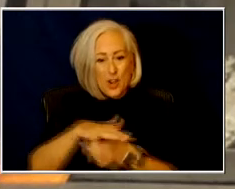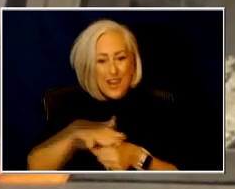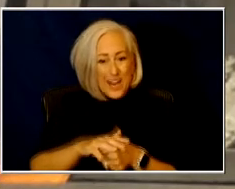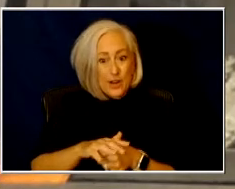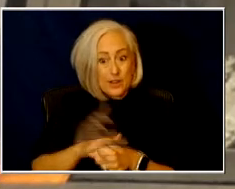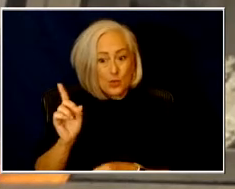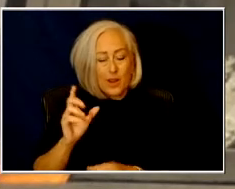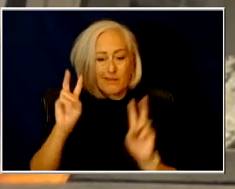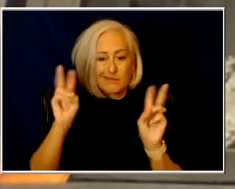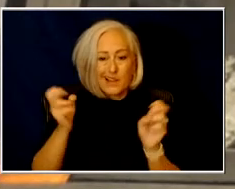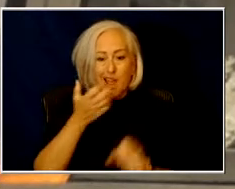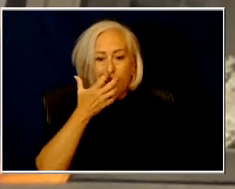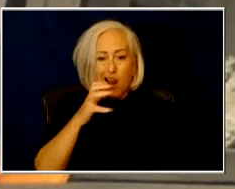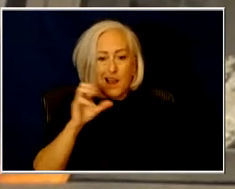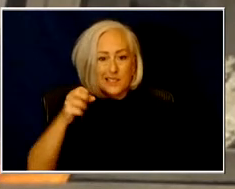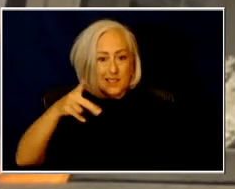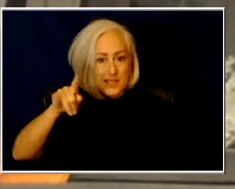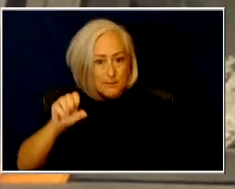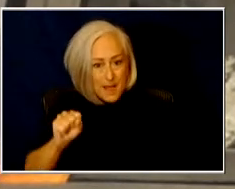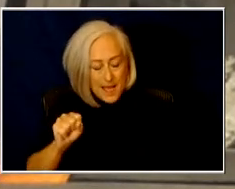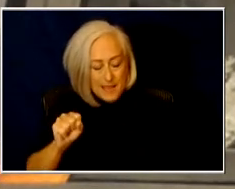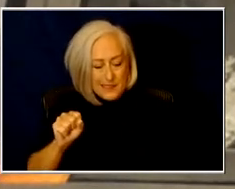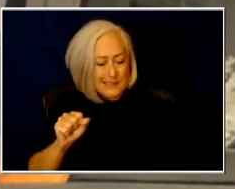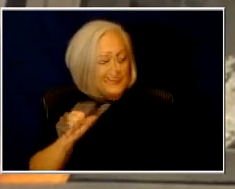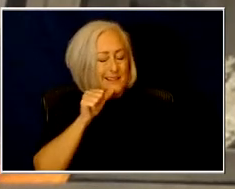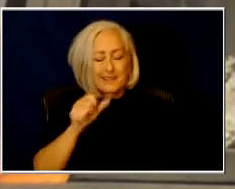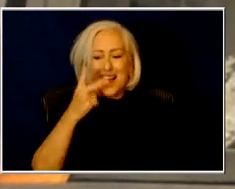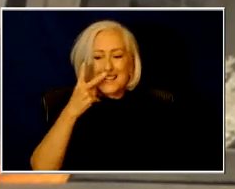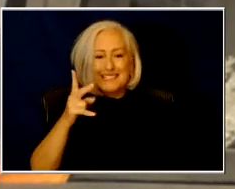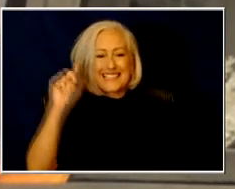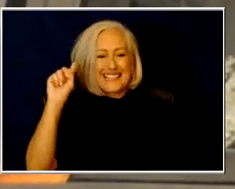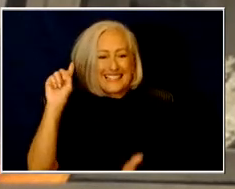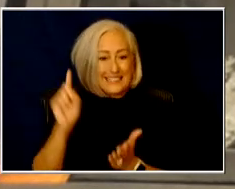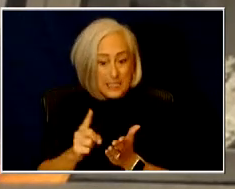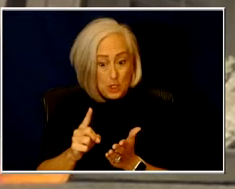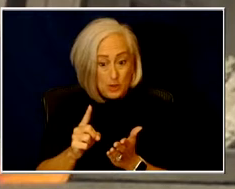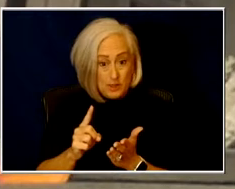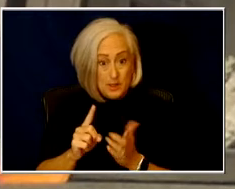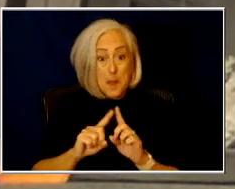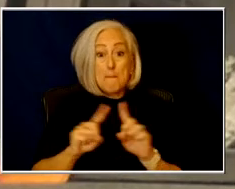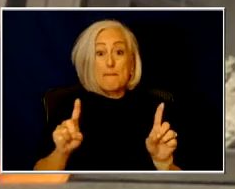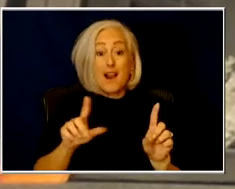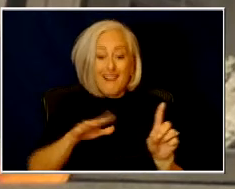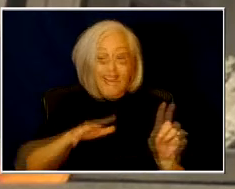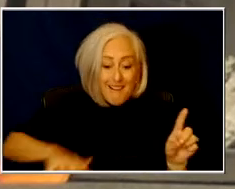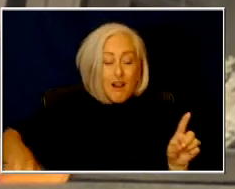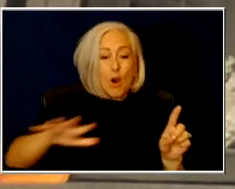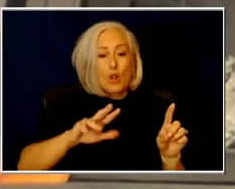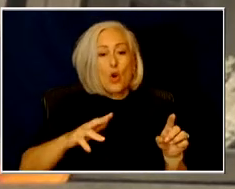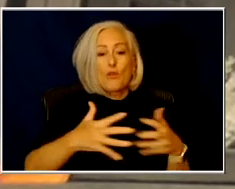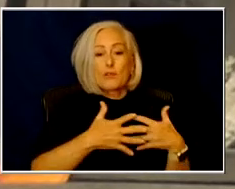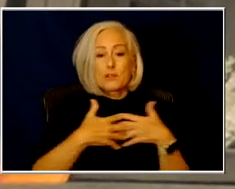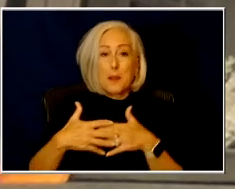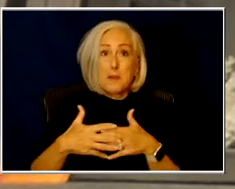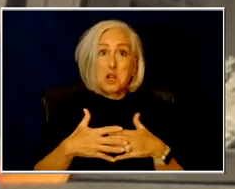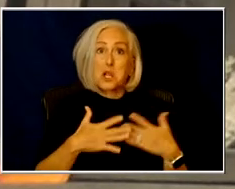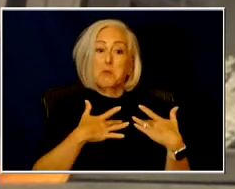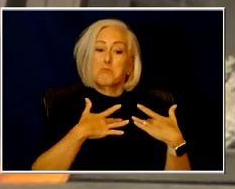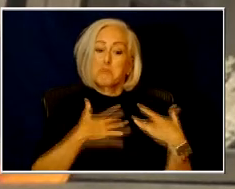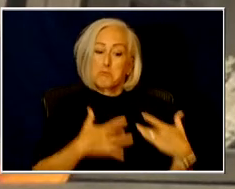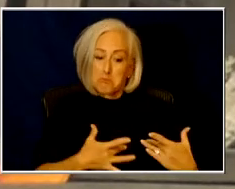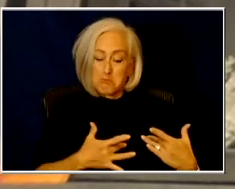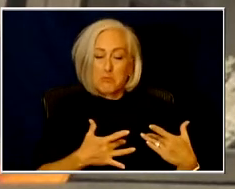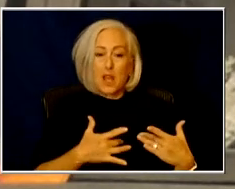experiencing quite the same decreases but nationally uh I would say that hospitalizations